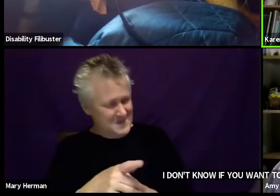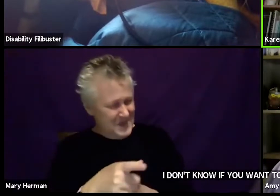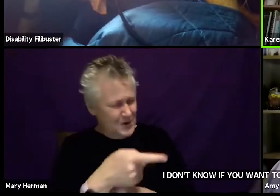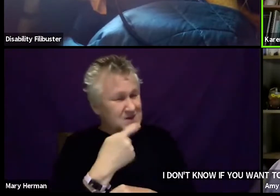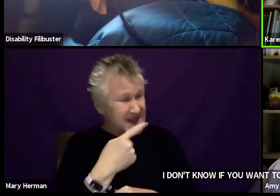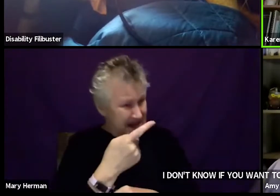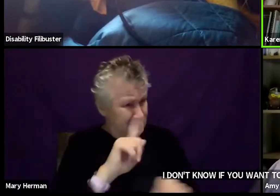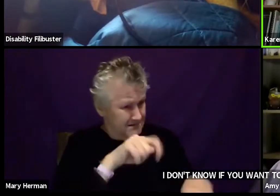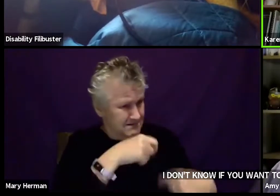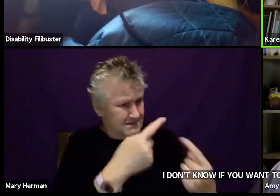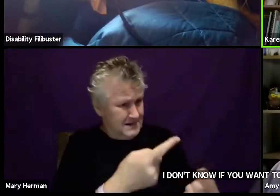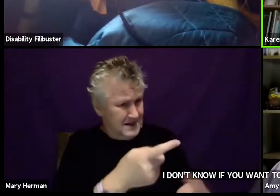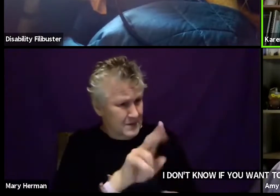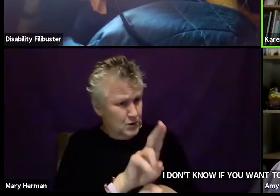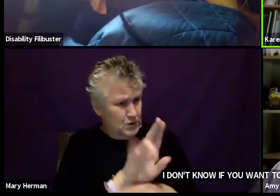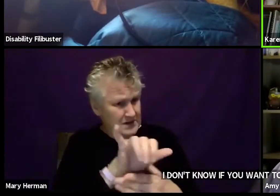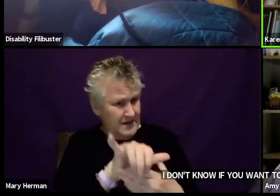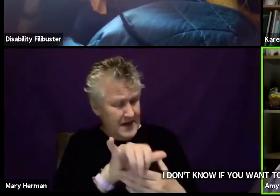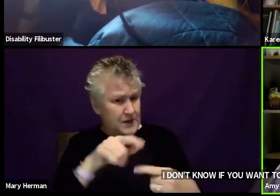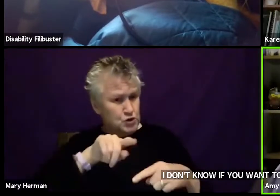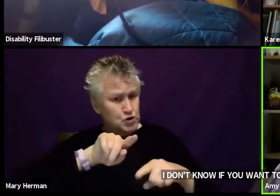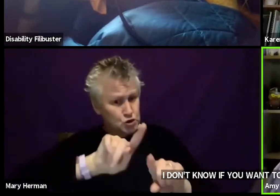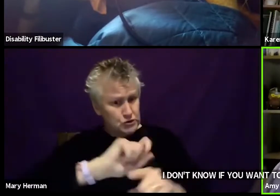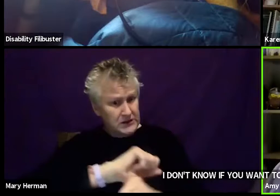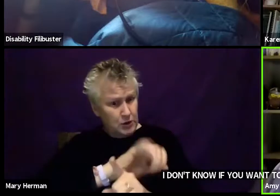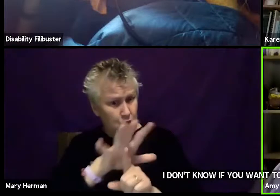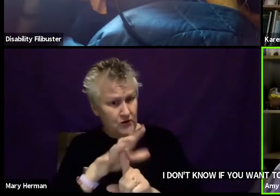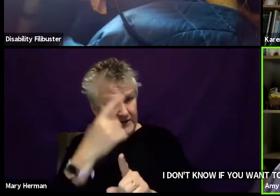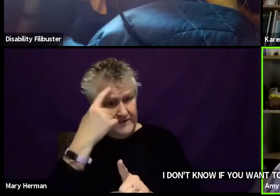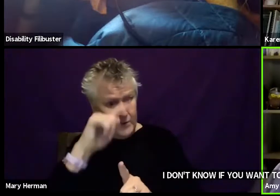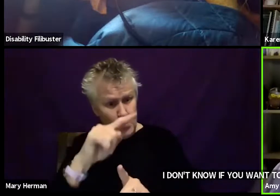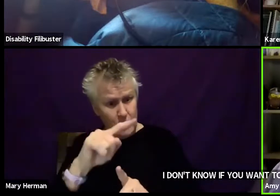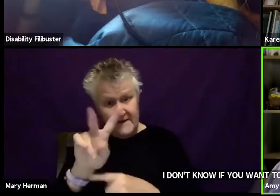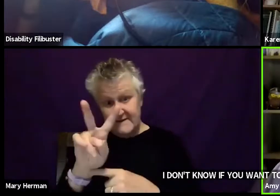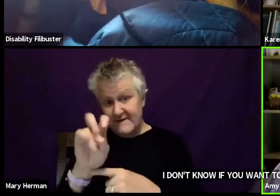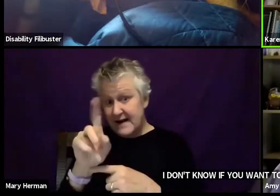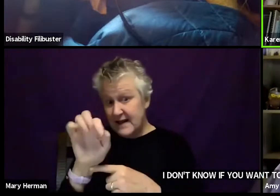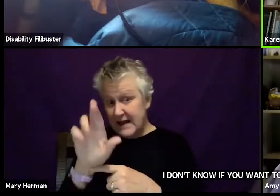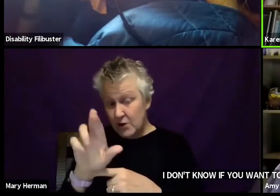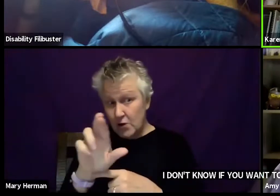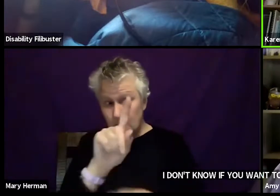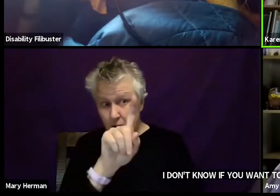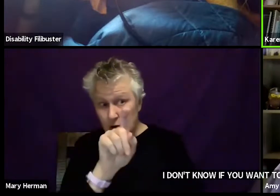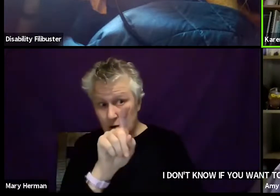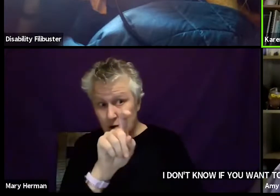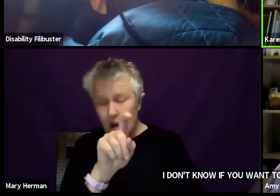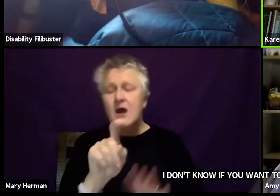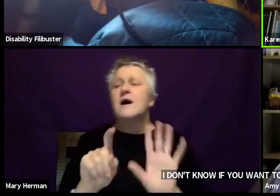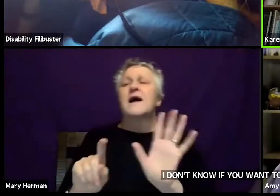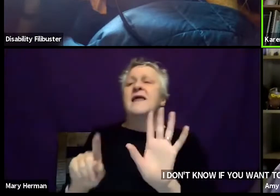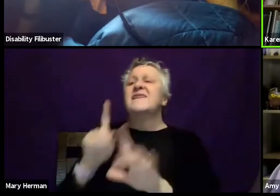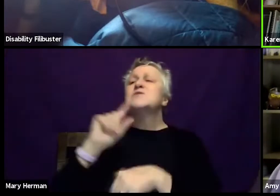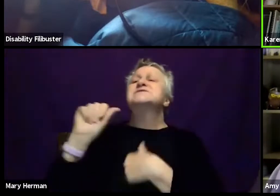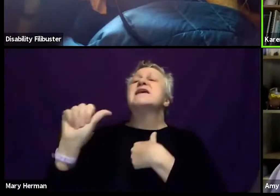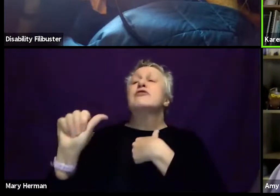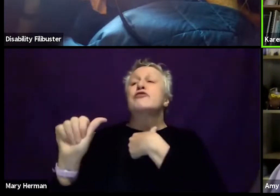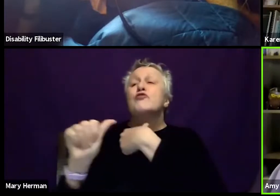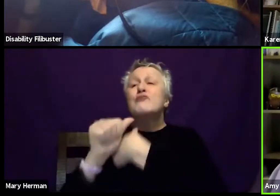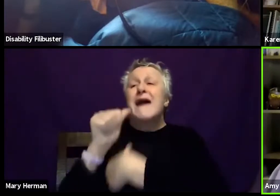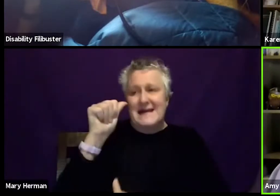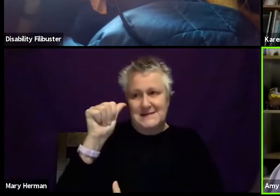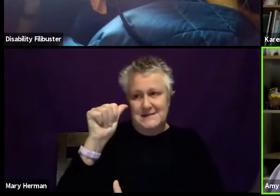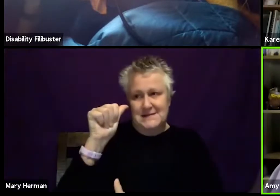ventilators during the COVID. So there was the threat that it would be used. So obviously in the UK,